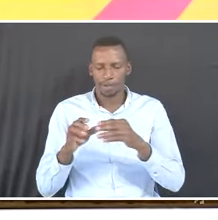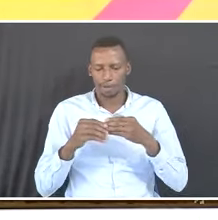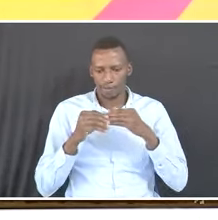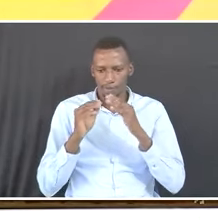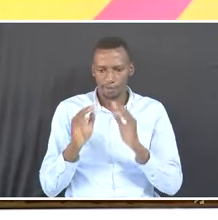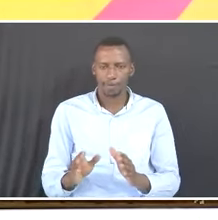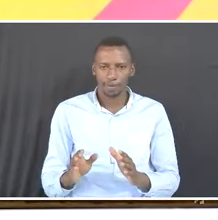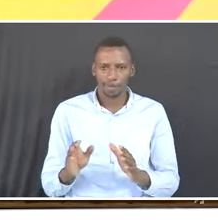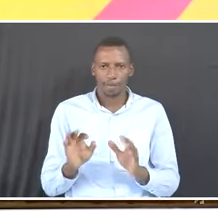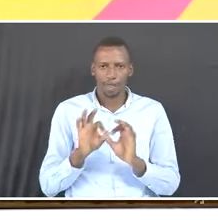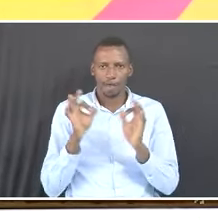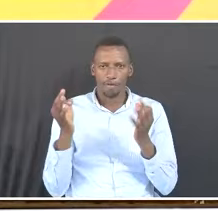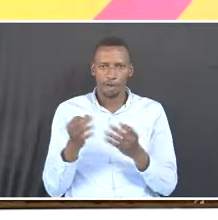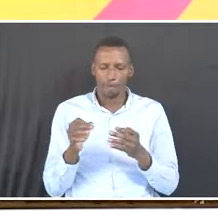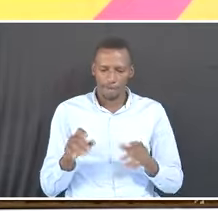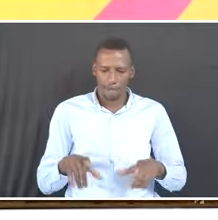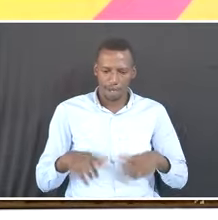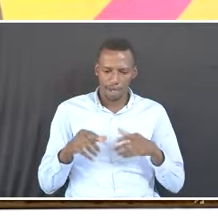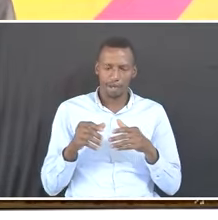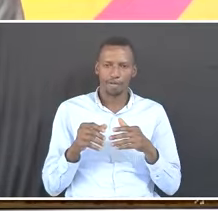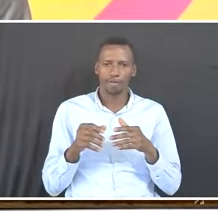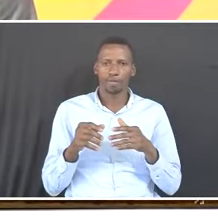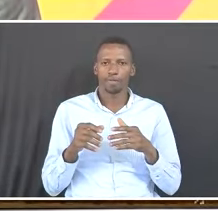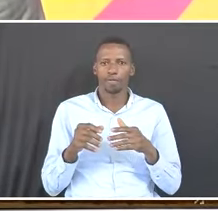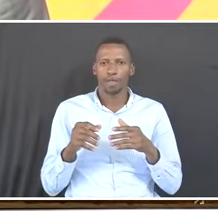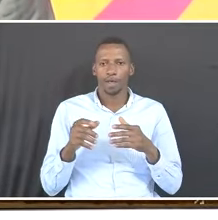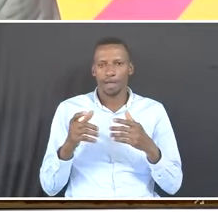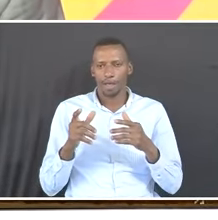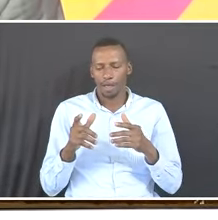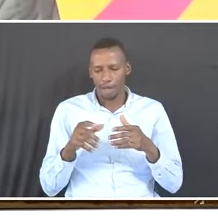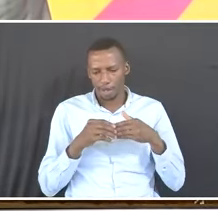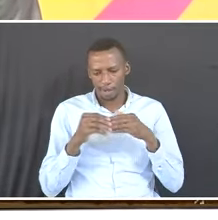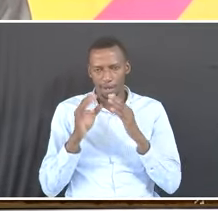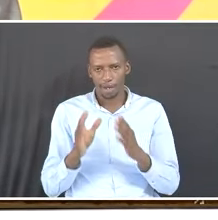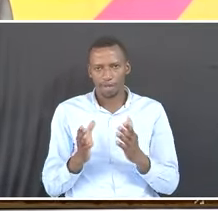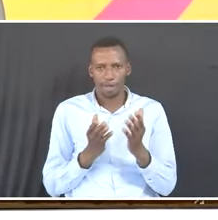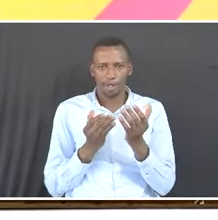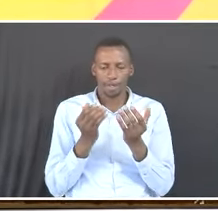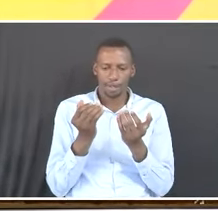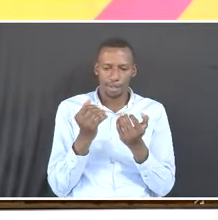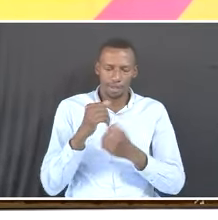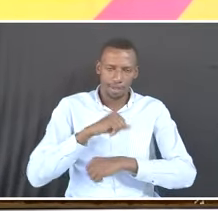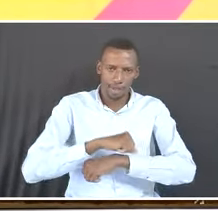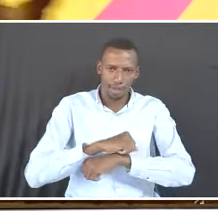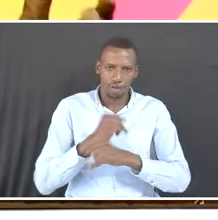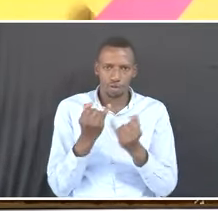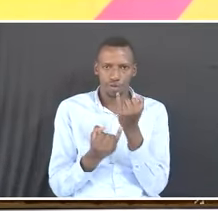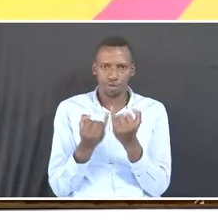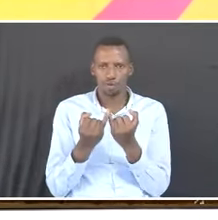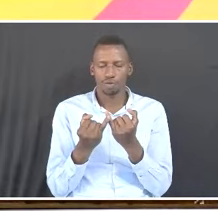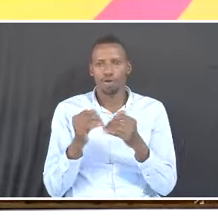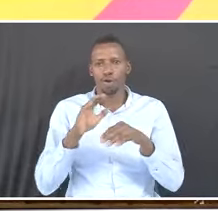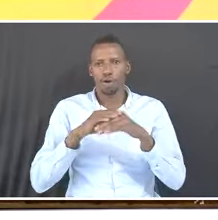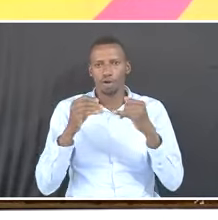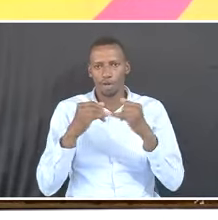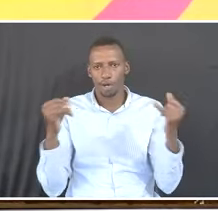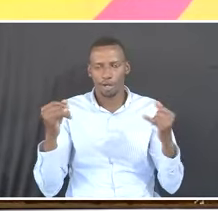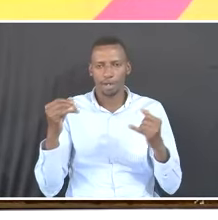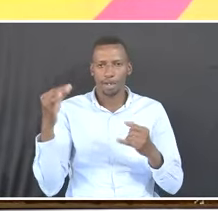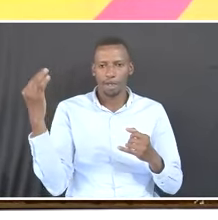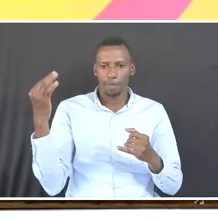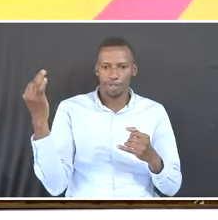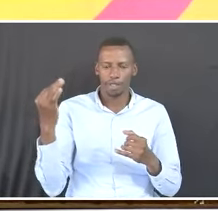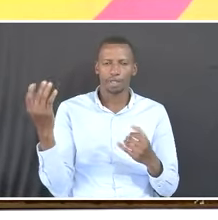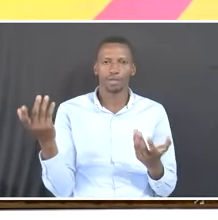health ministries leader, my Sabbath school personal ministries leader, my friend, my neighbor, my online preaching facilitator,